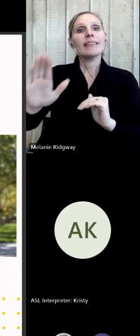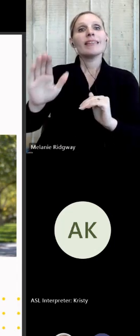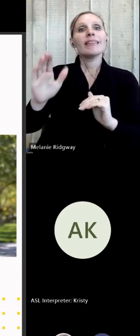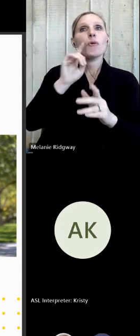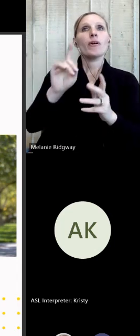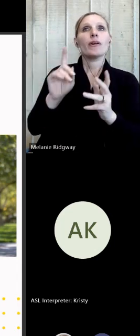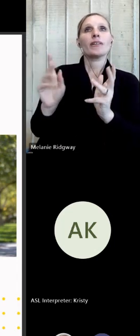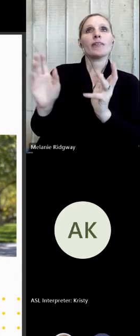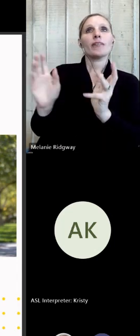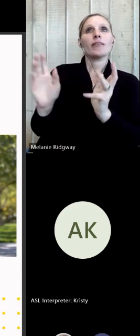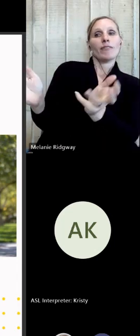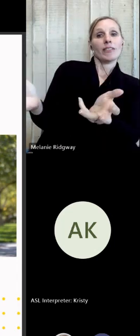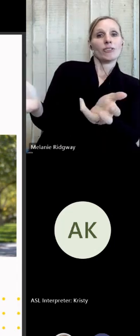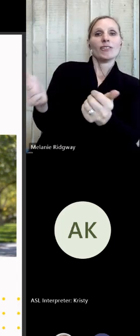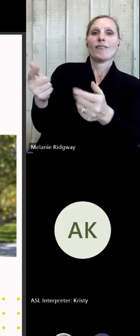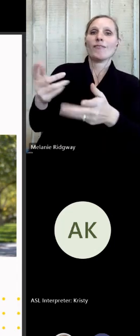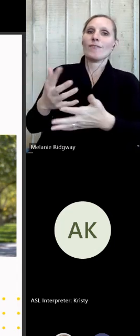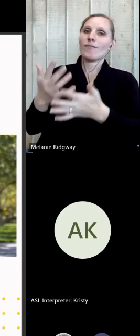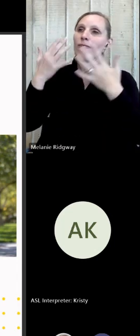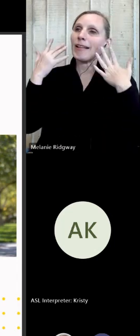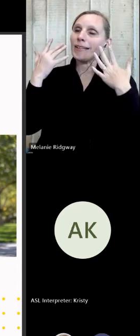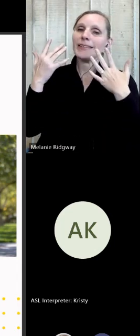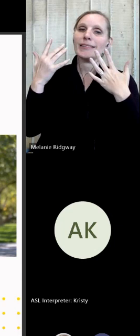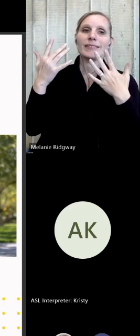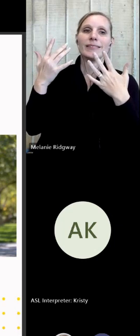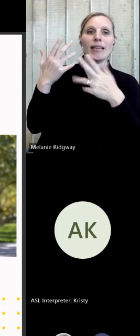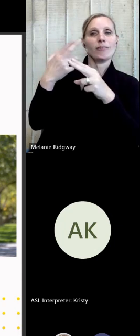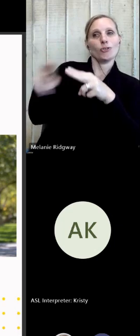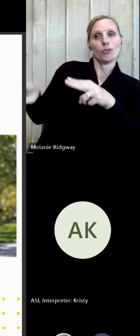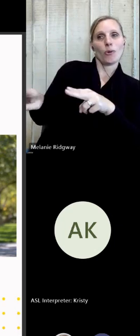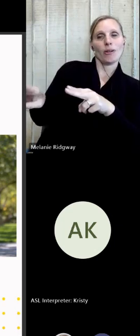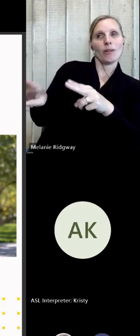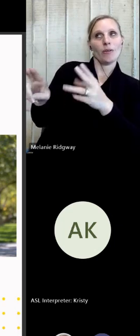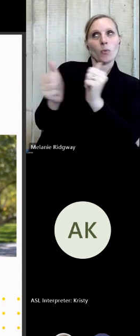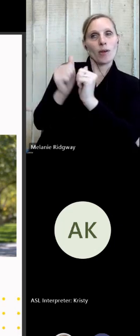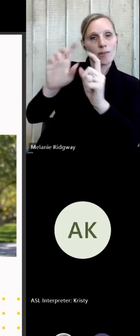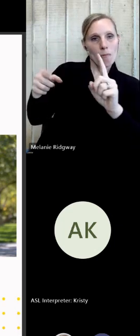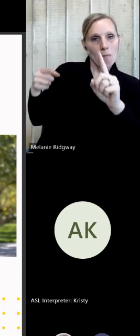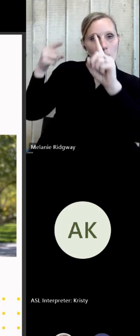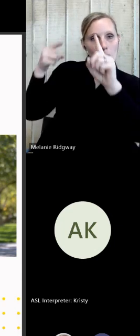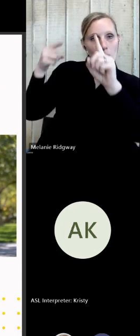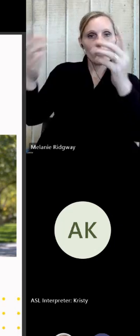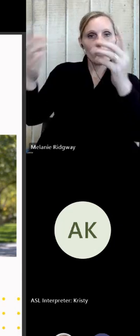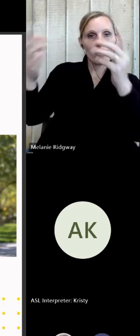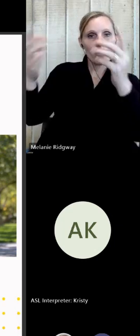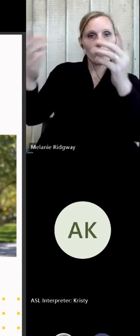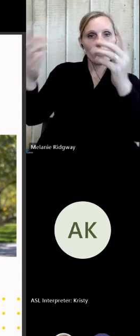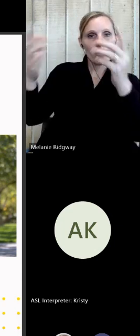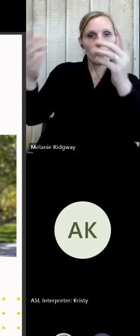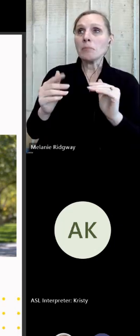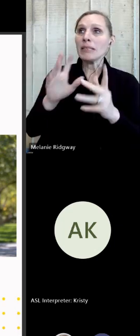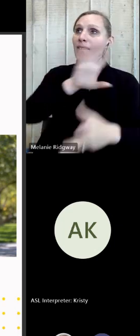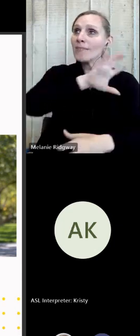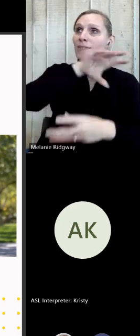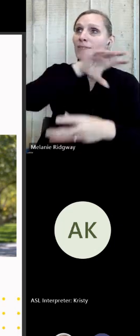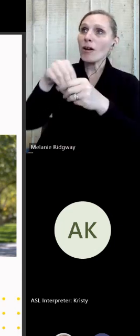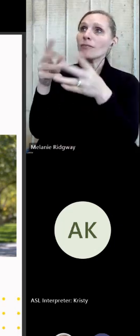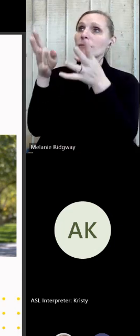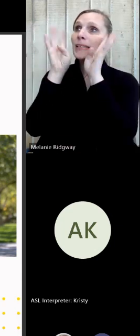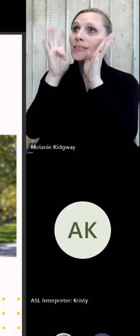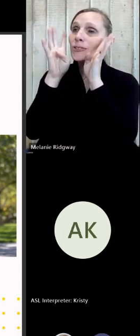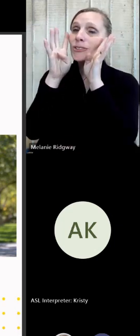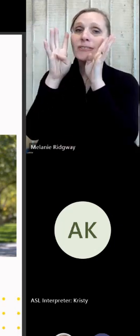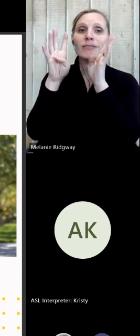Engage with active listening skills to demonstrate interest. Be respectful of